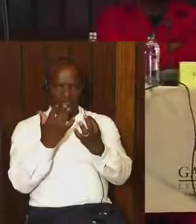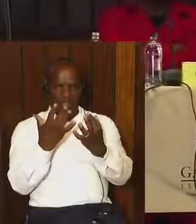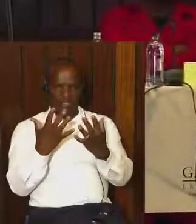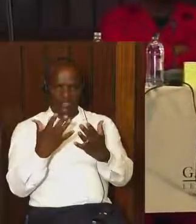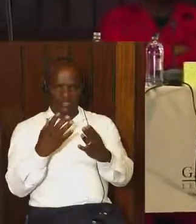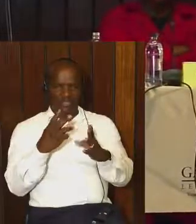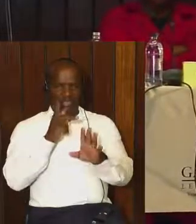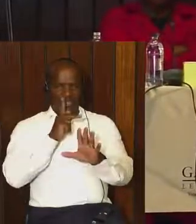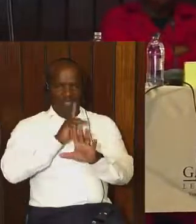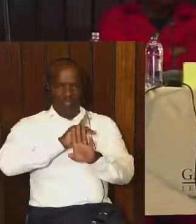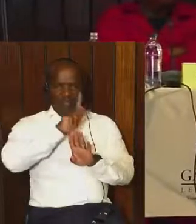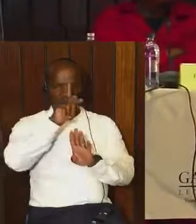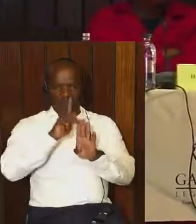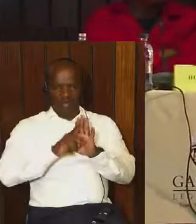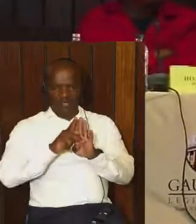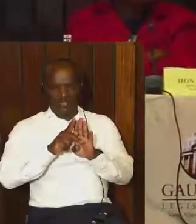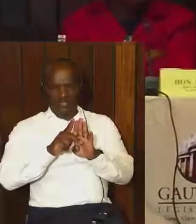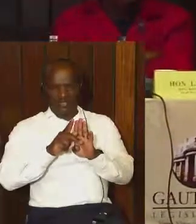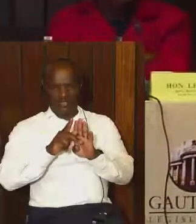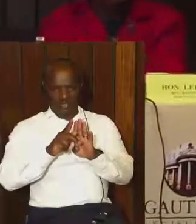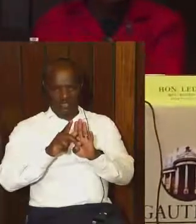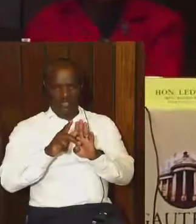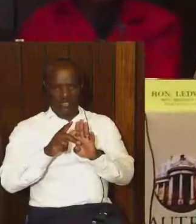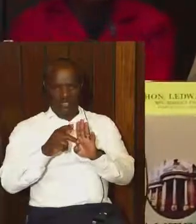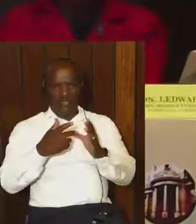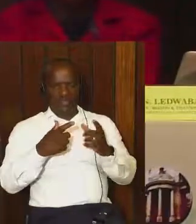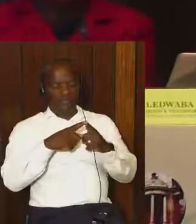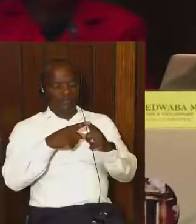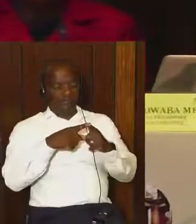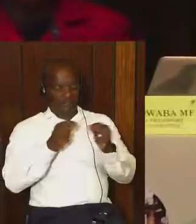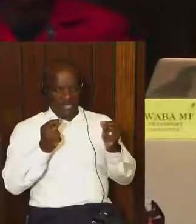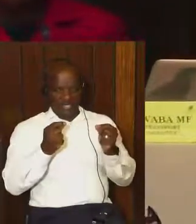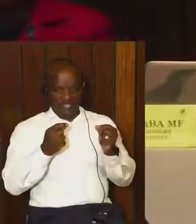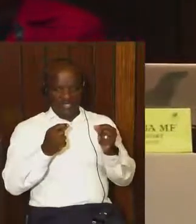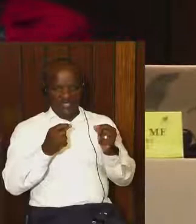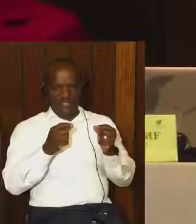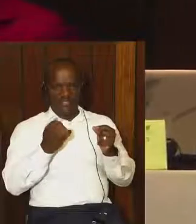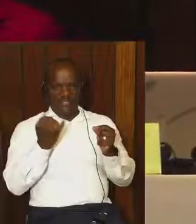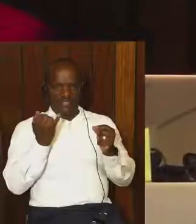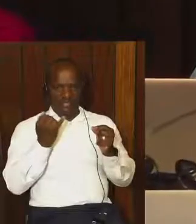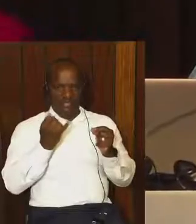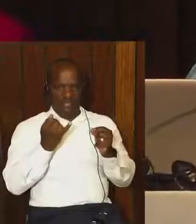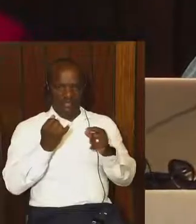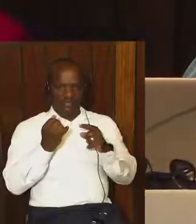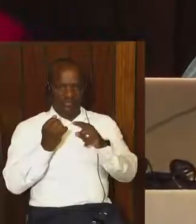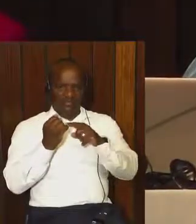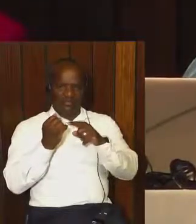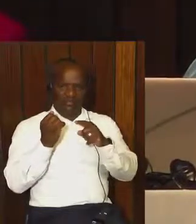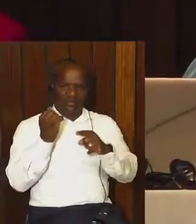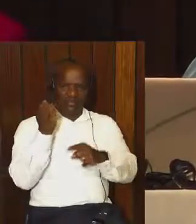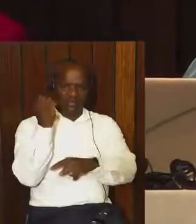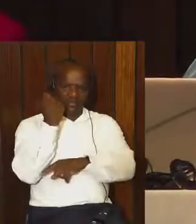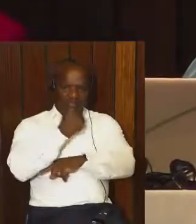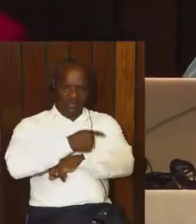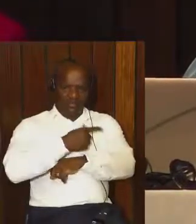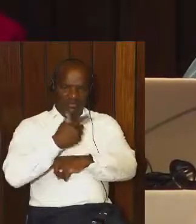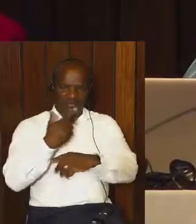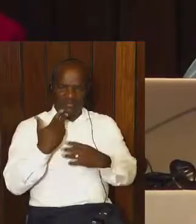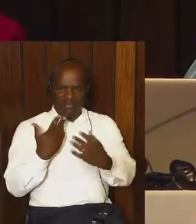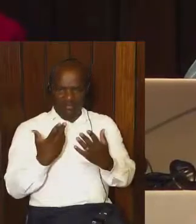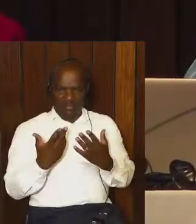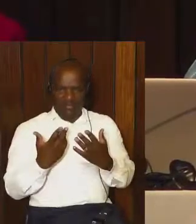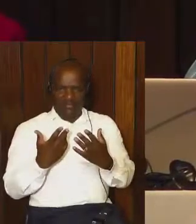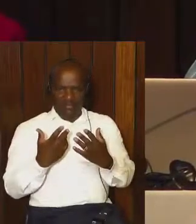you don't finish it, and then you spend a new budget against that project. So at the end of the day, you pay double, 3